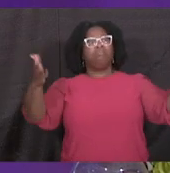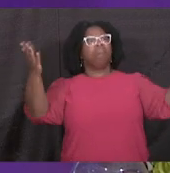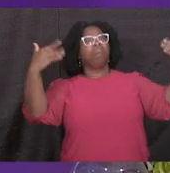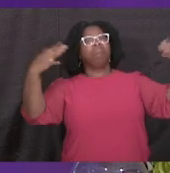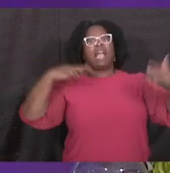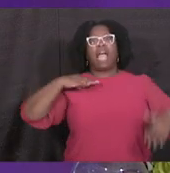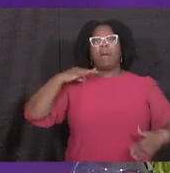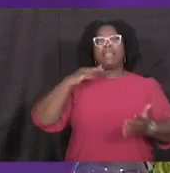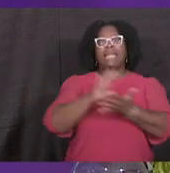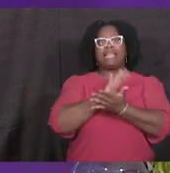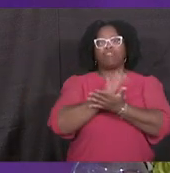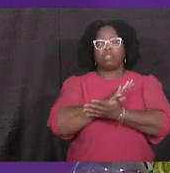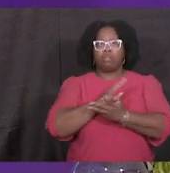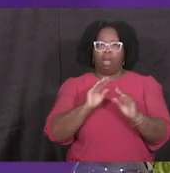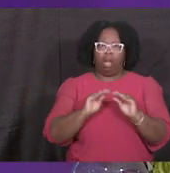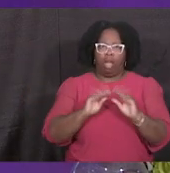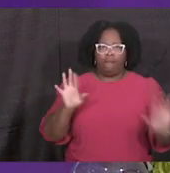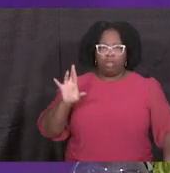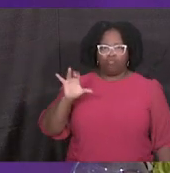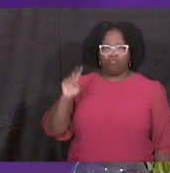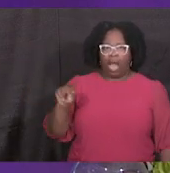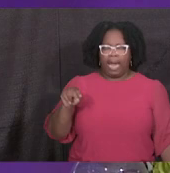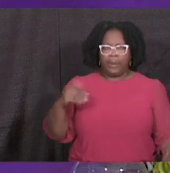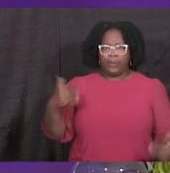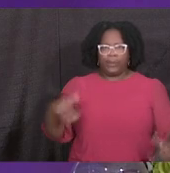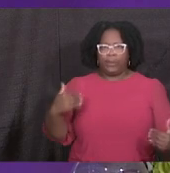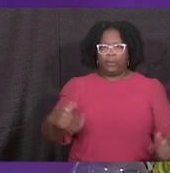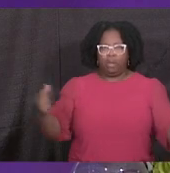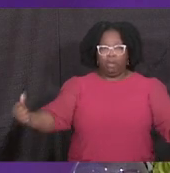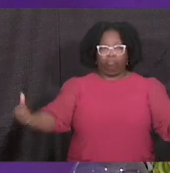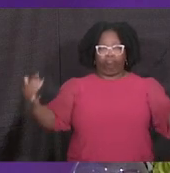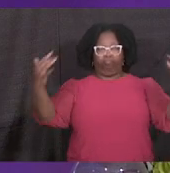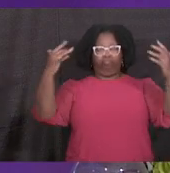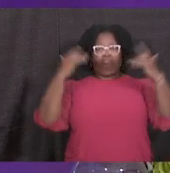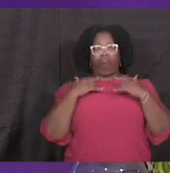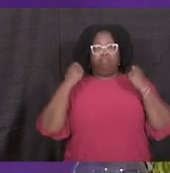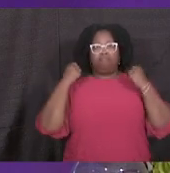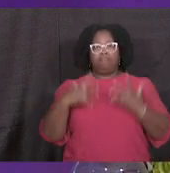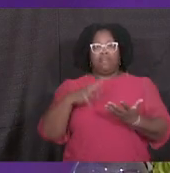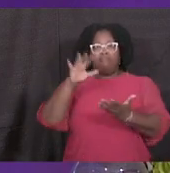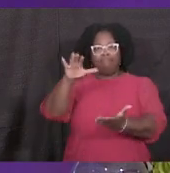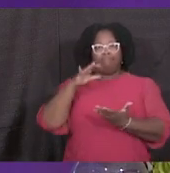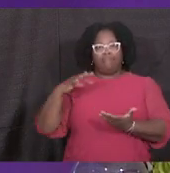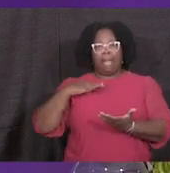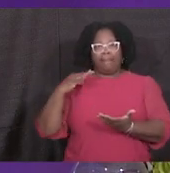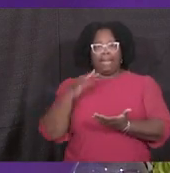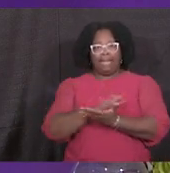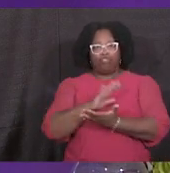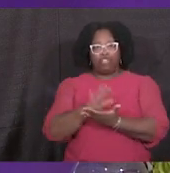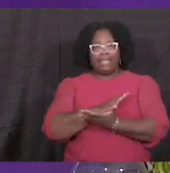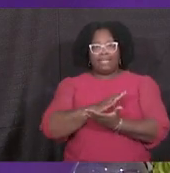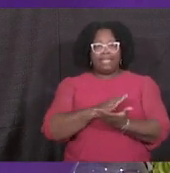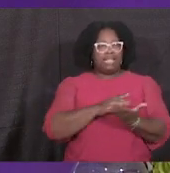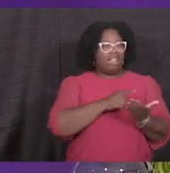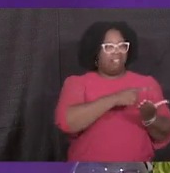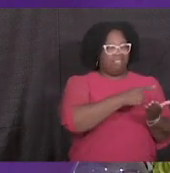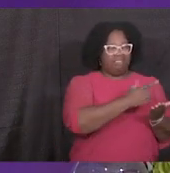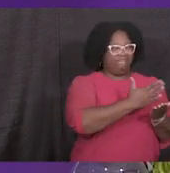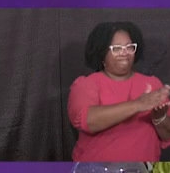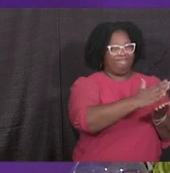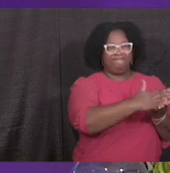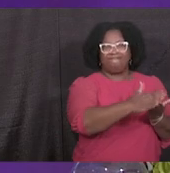when someone like Ryan puts out a social media call like that, you get 60,000 applications. Sure. Most of them are not the people that we are trying to